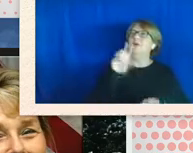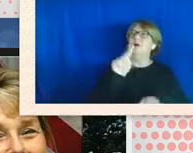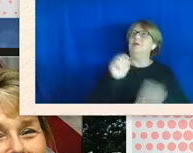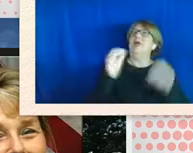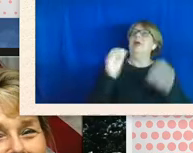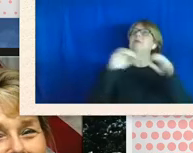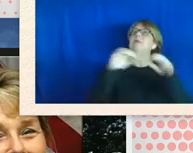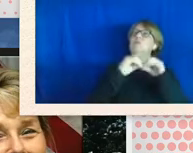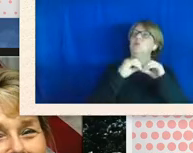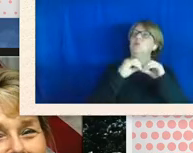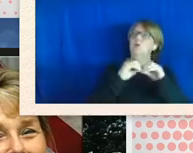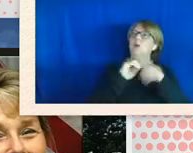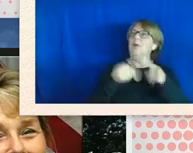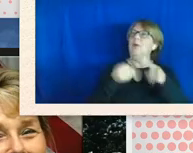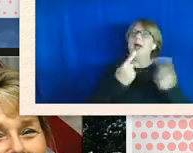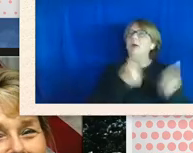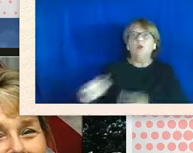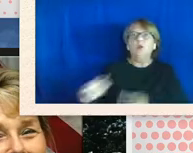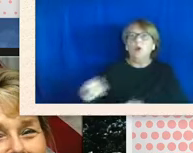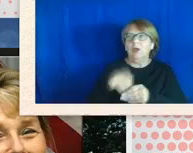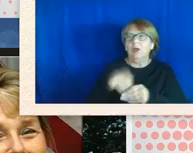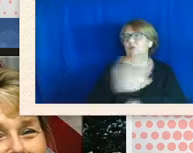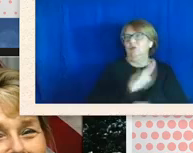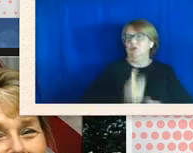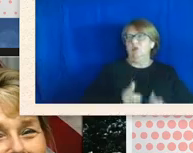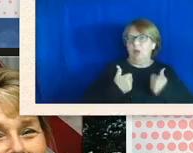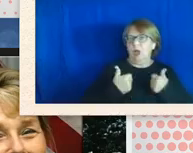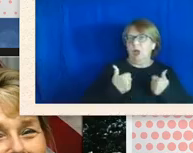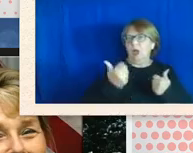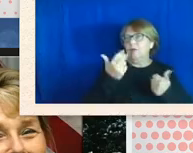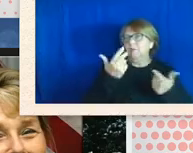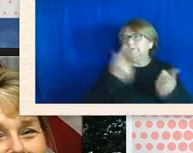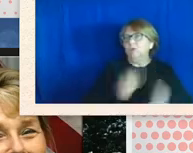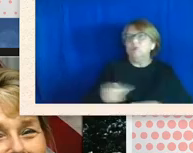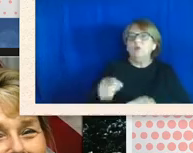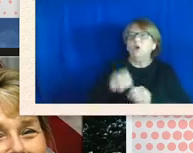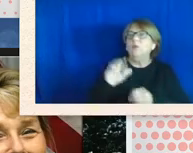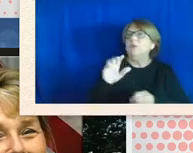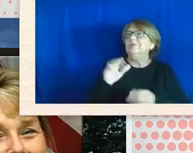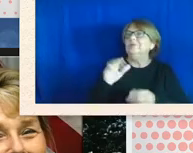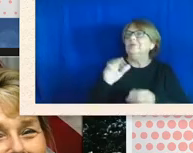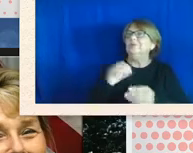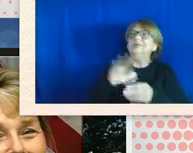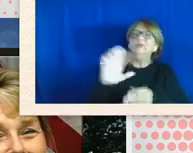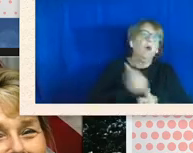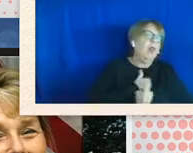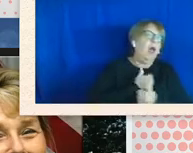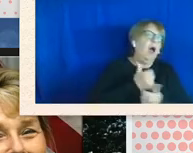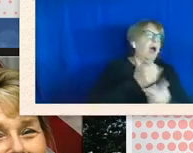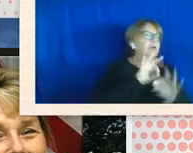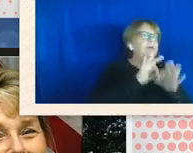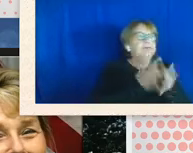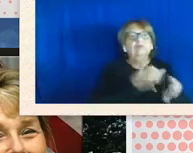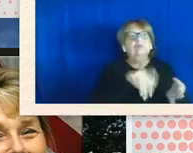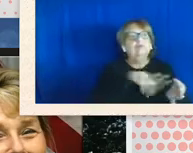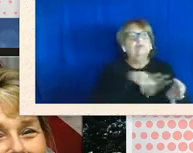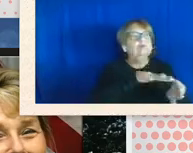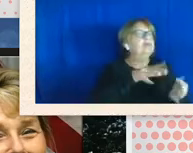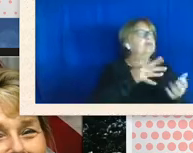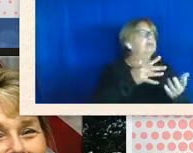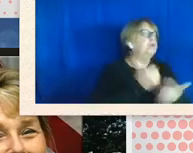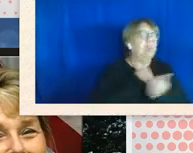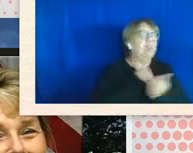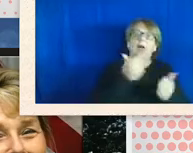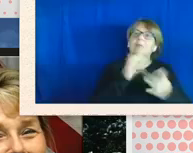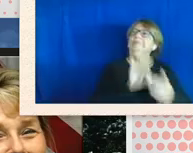on in your life or what's going on in your loved one's life as far as services are concerned. So,